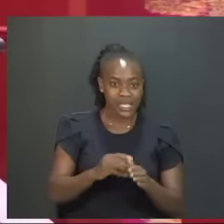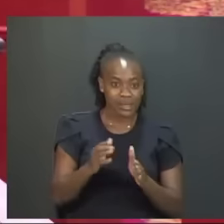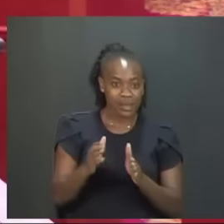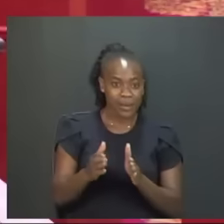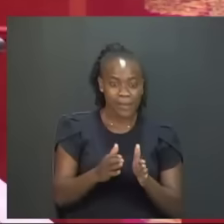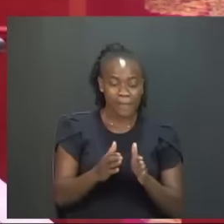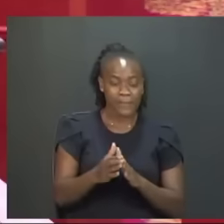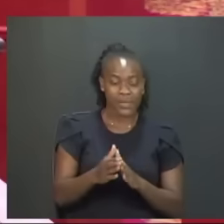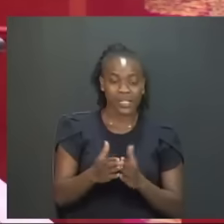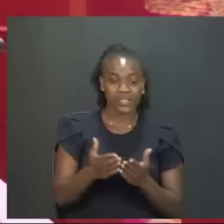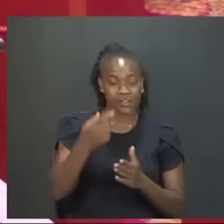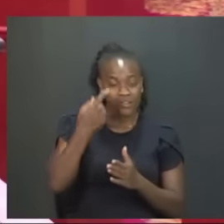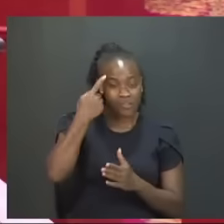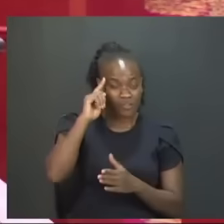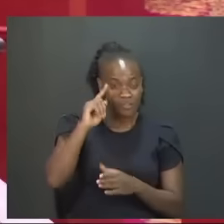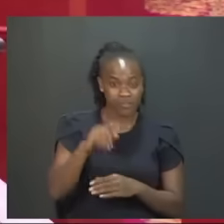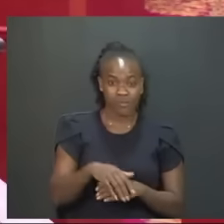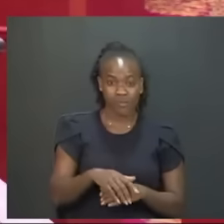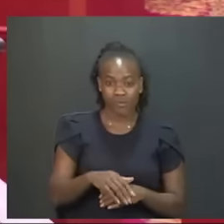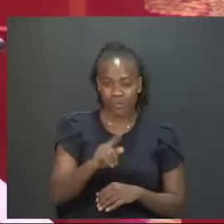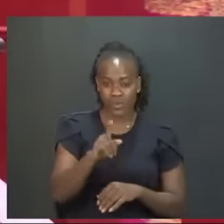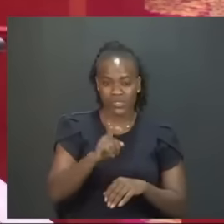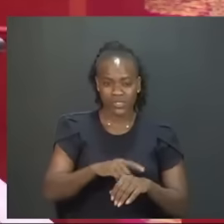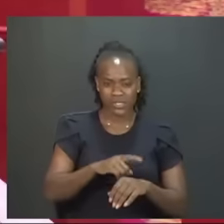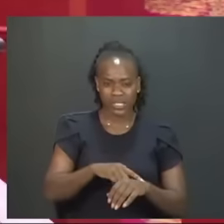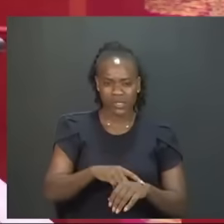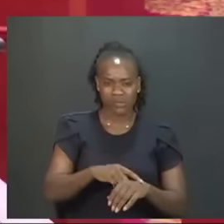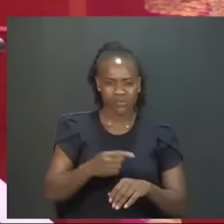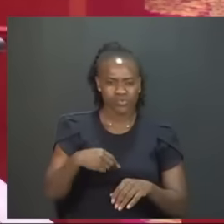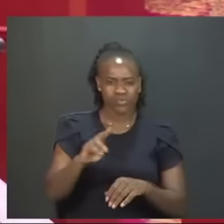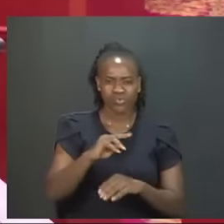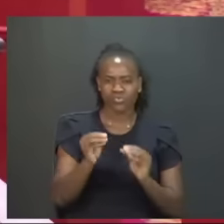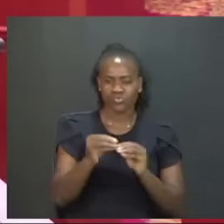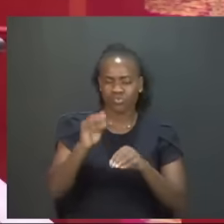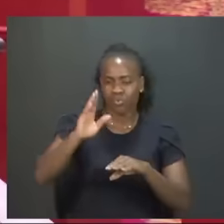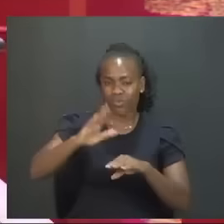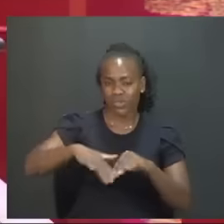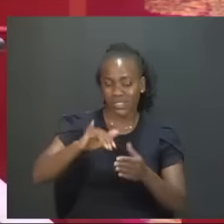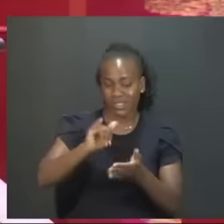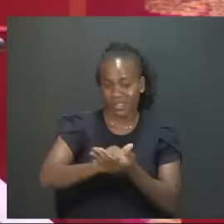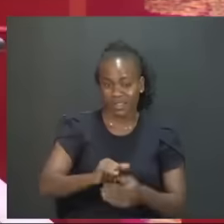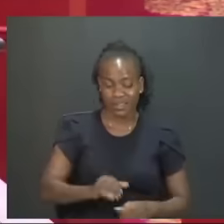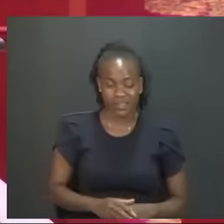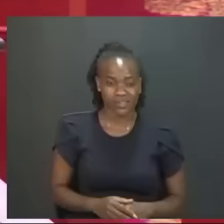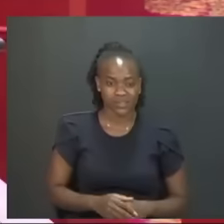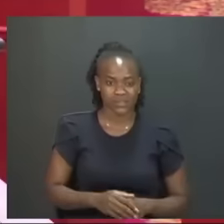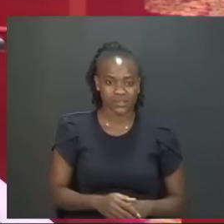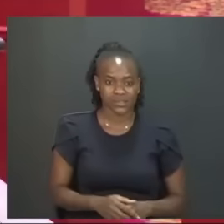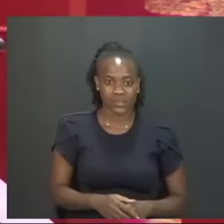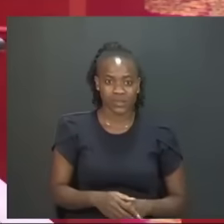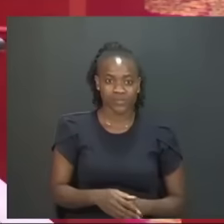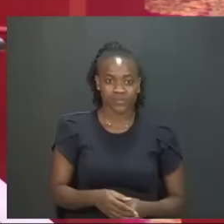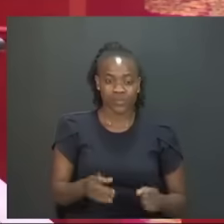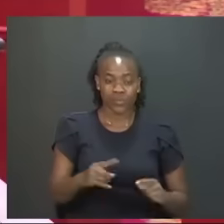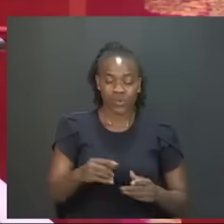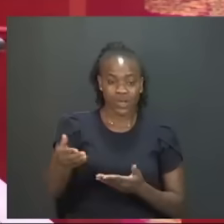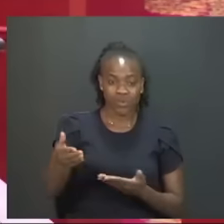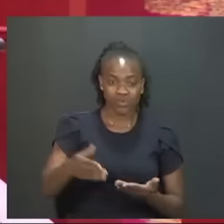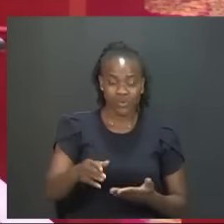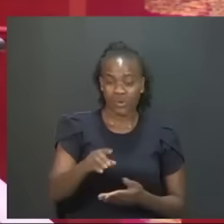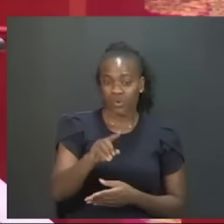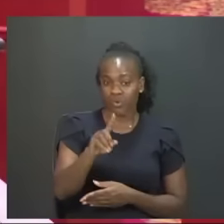own standing orders for asking questions. And when we brought in the question